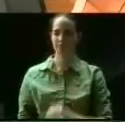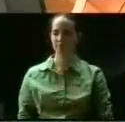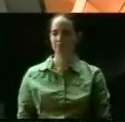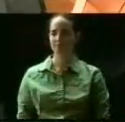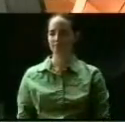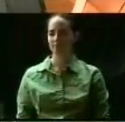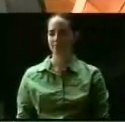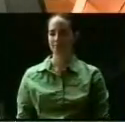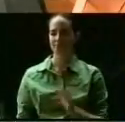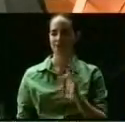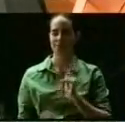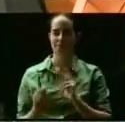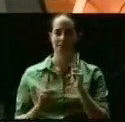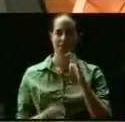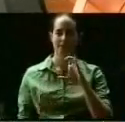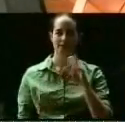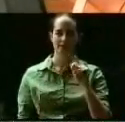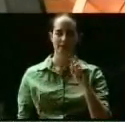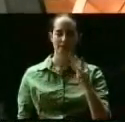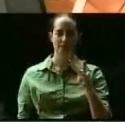folks at CTV would like to